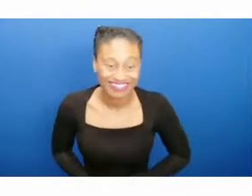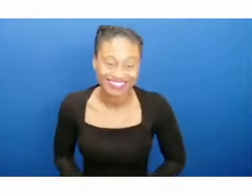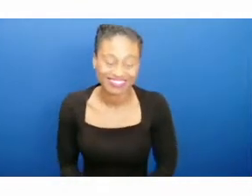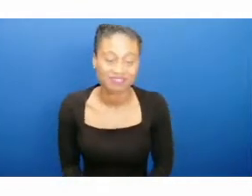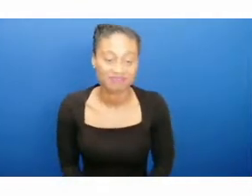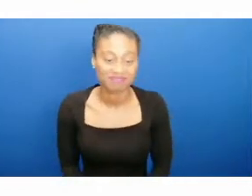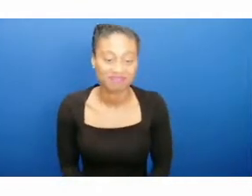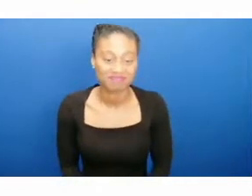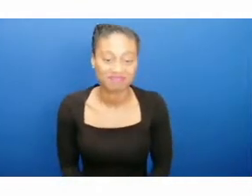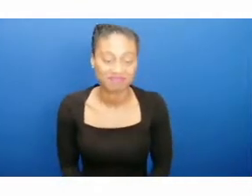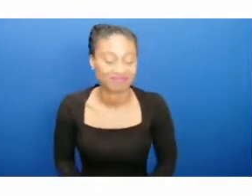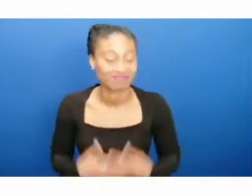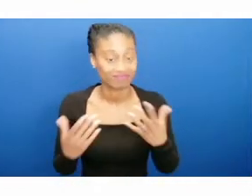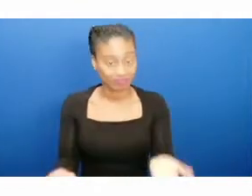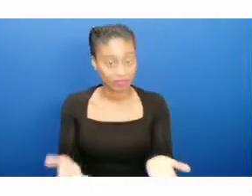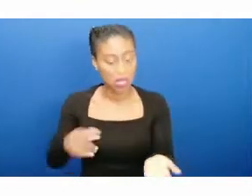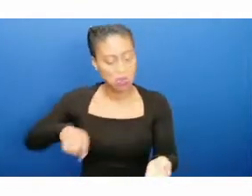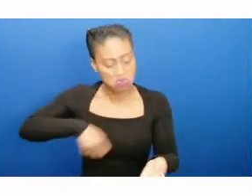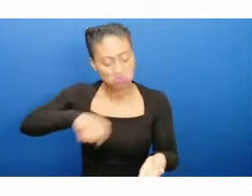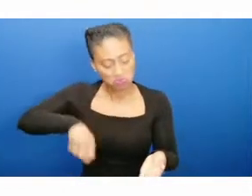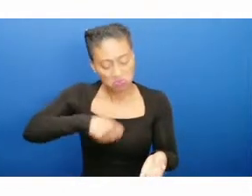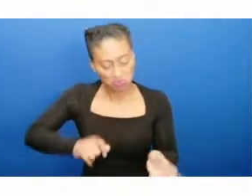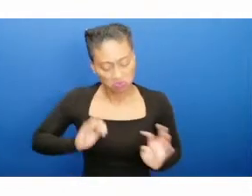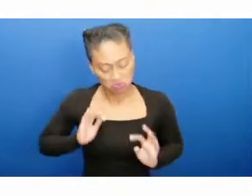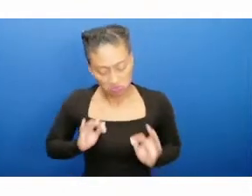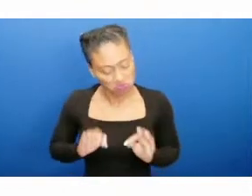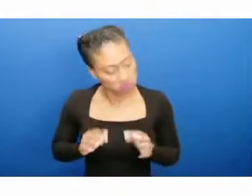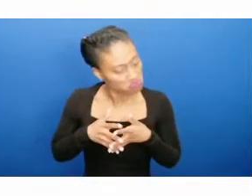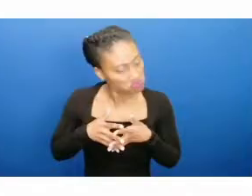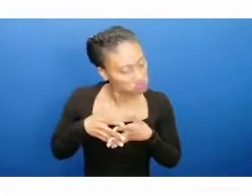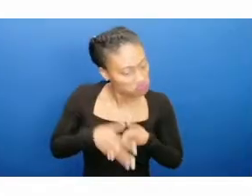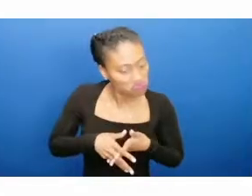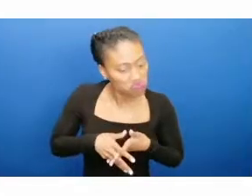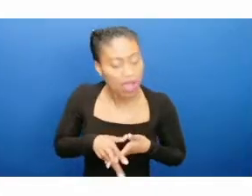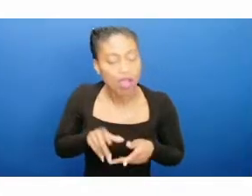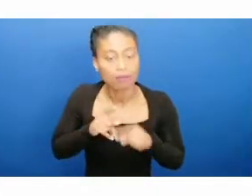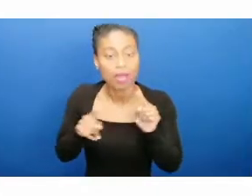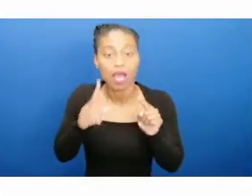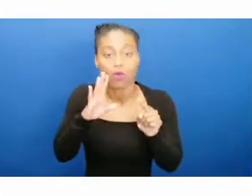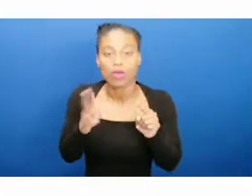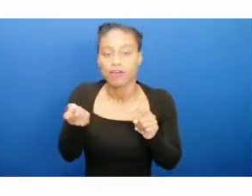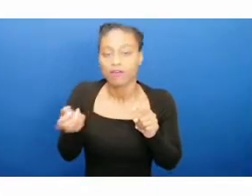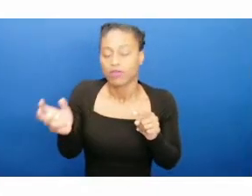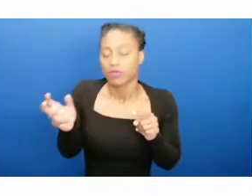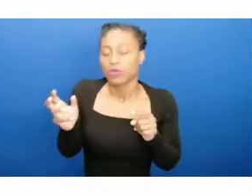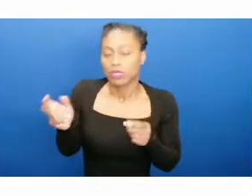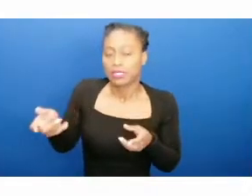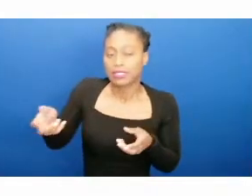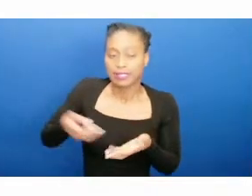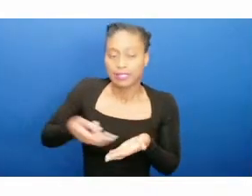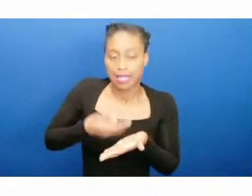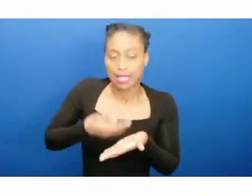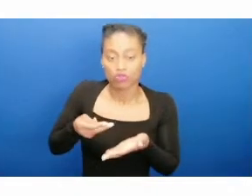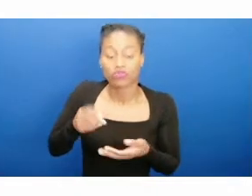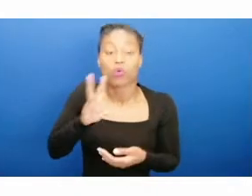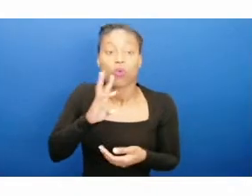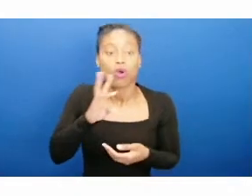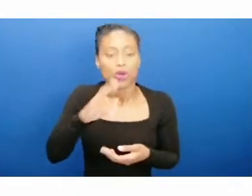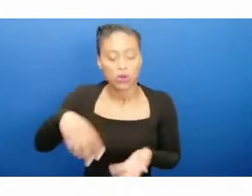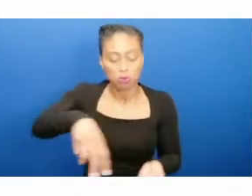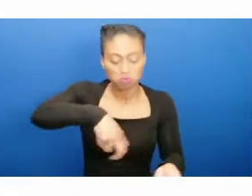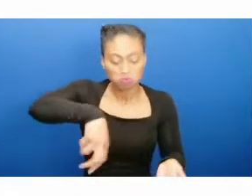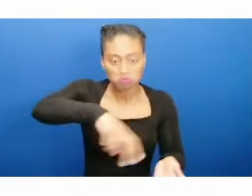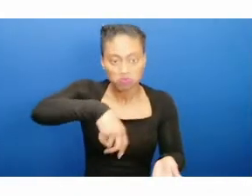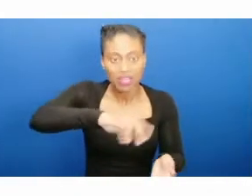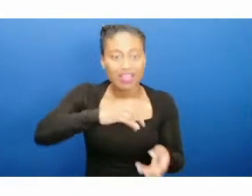So everything is looking pretty well mixed here, but I am going to take a few tablespoons of water and just pour that in just to